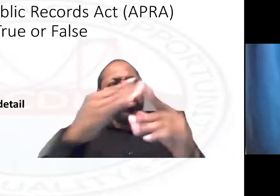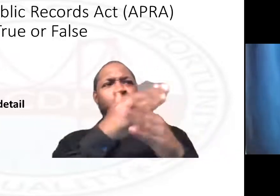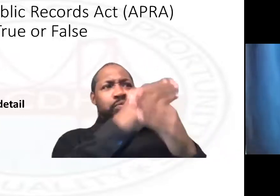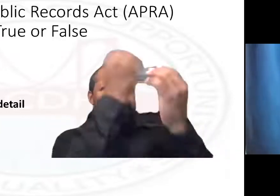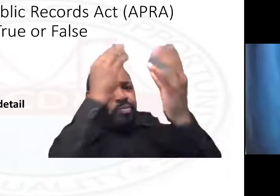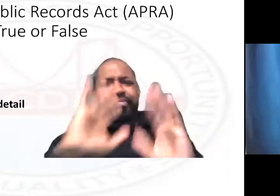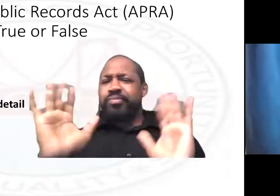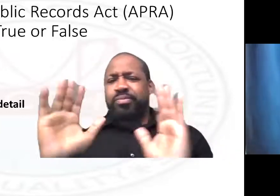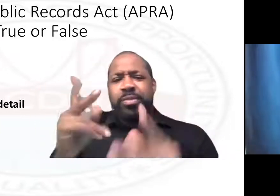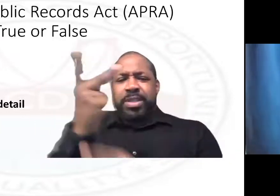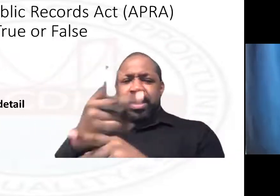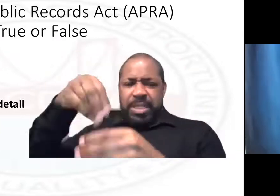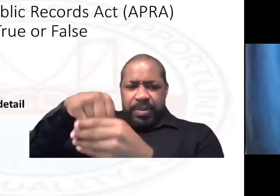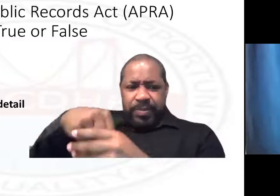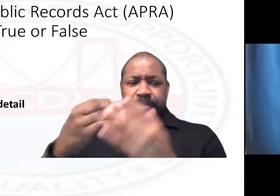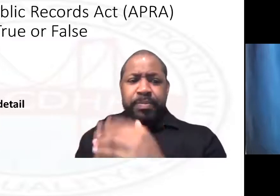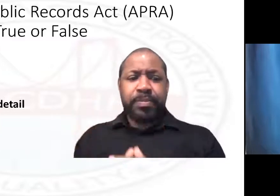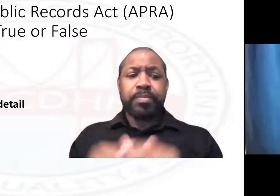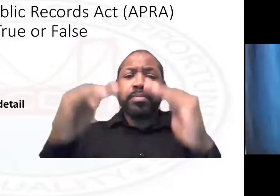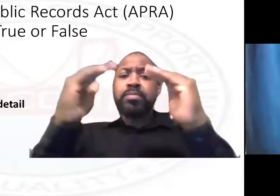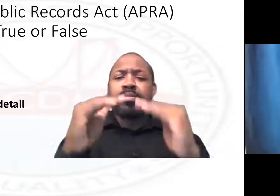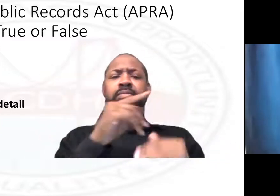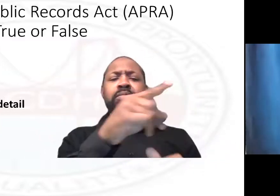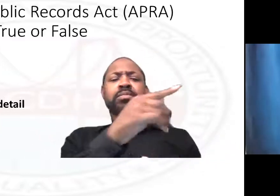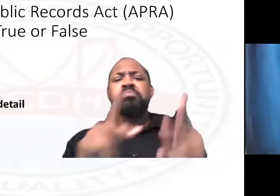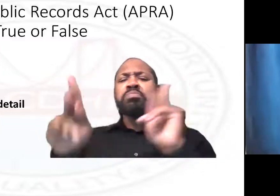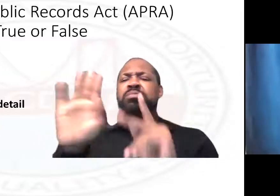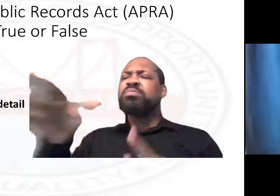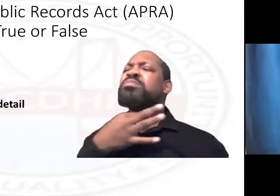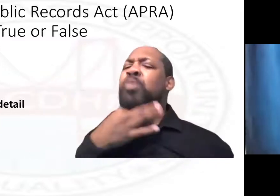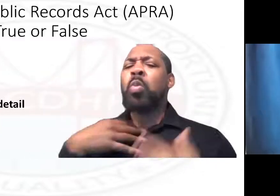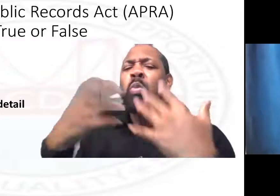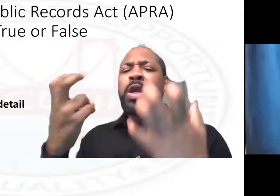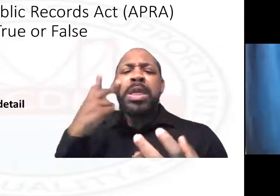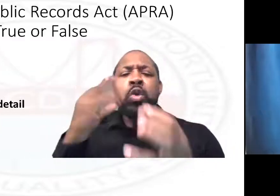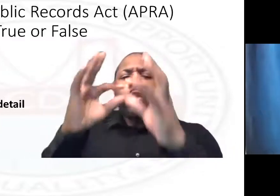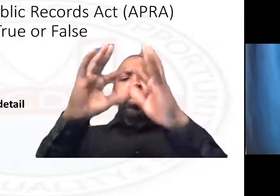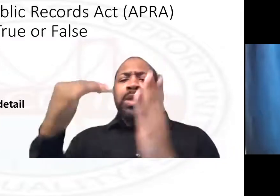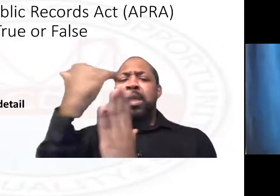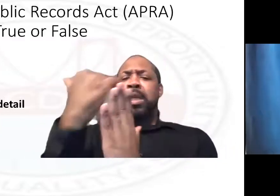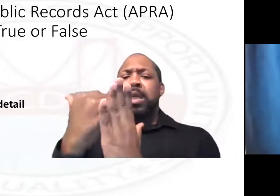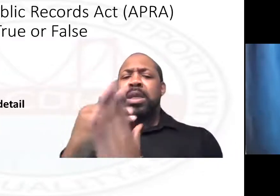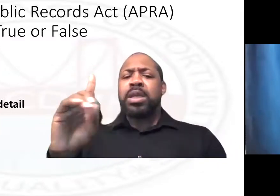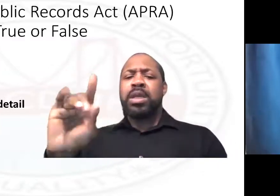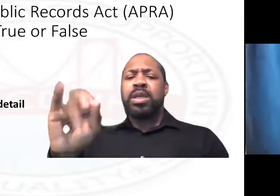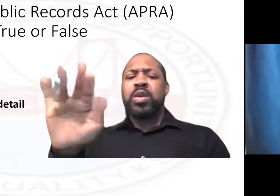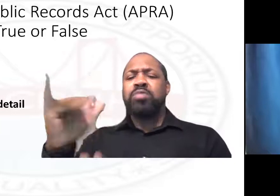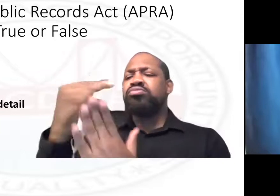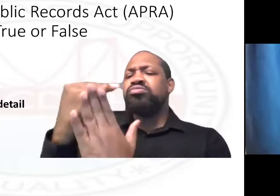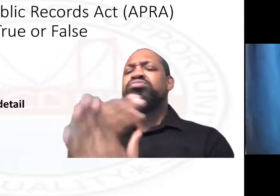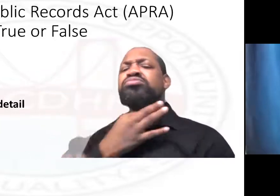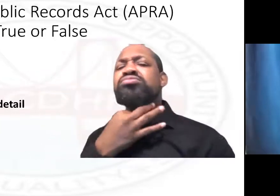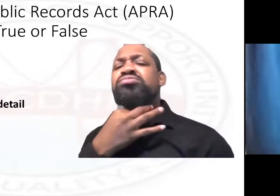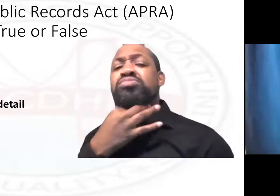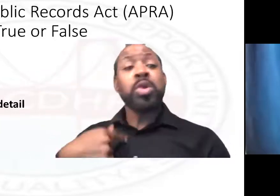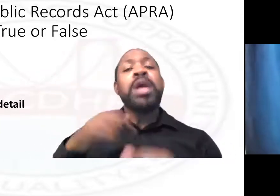for that, that is not something that is required to be shared. That can be kept internally. Also, the